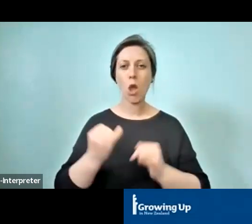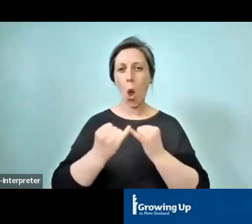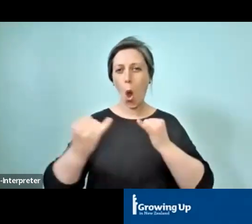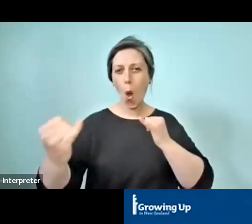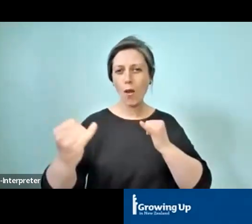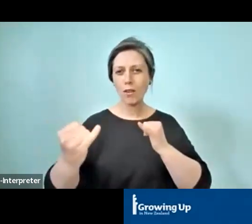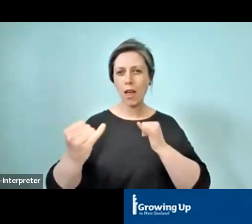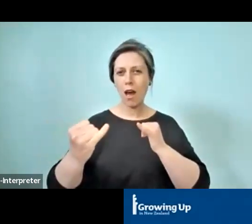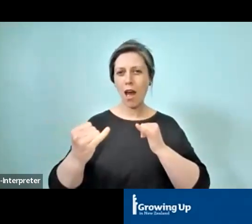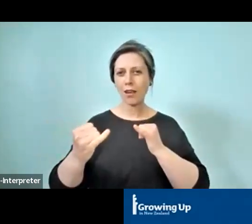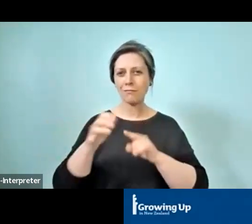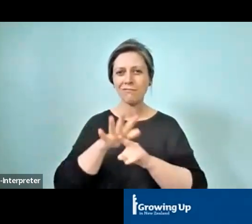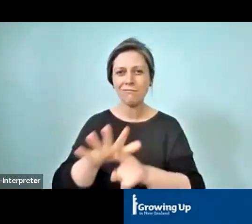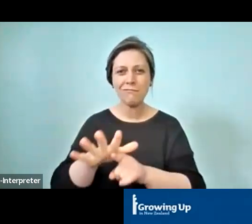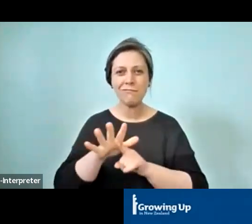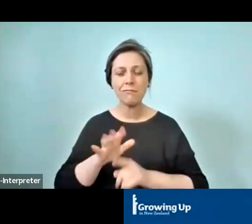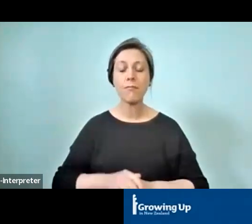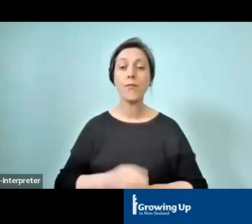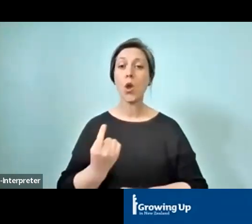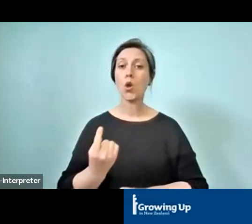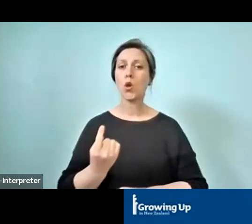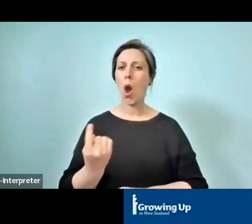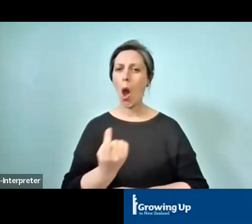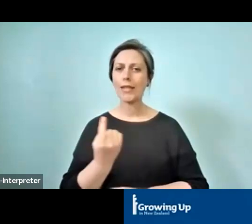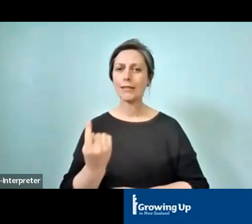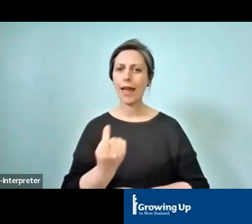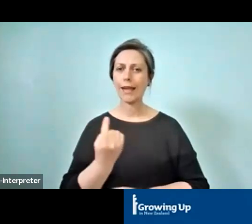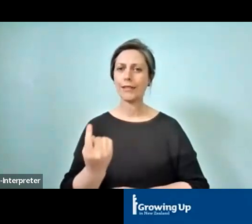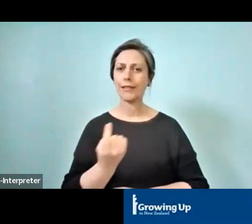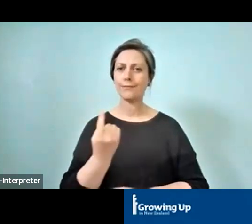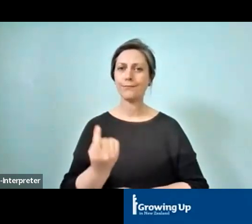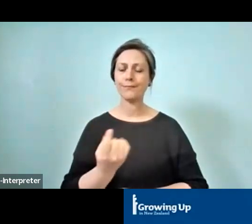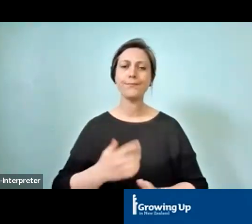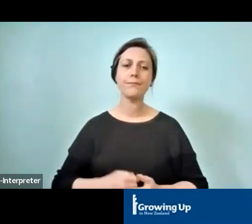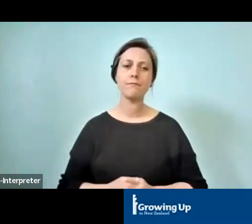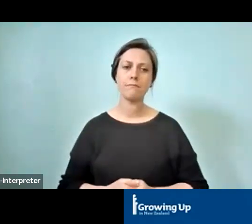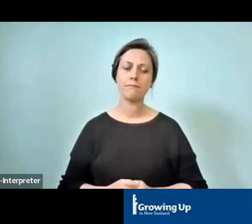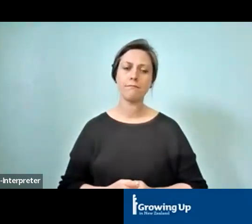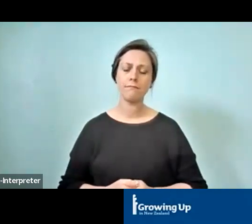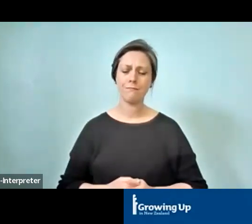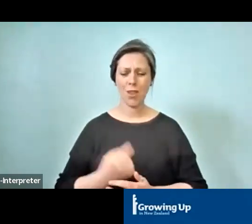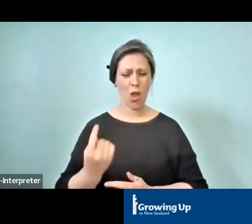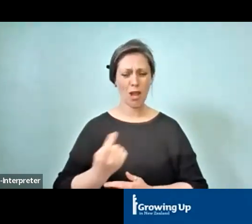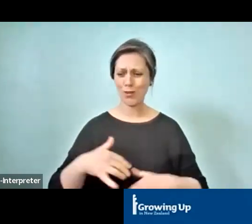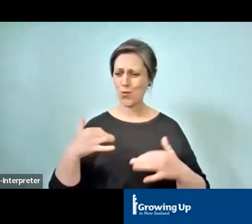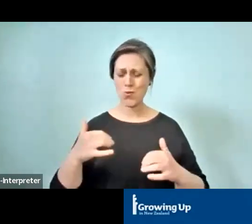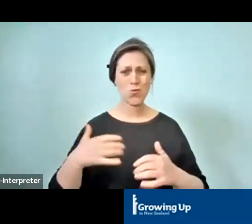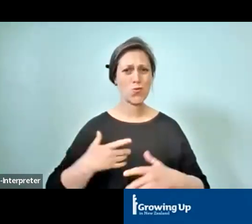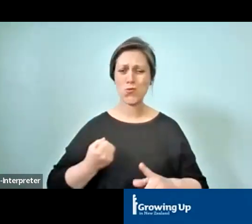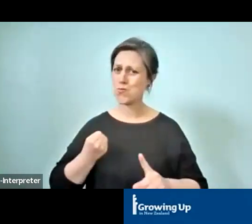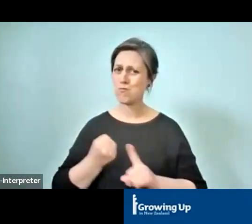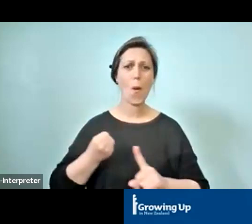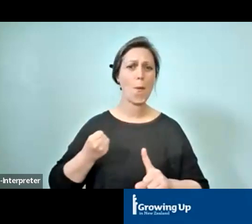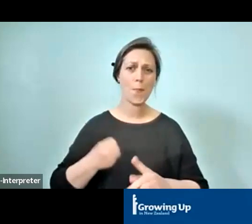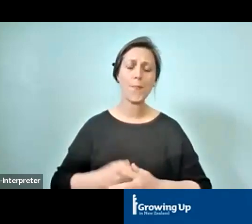bullying, social isolation, which can be incredibly impactful at this age. I mean,